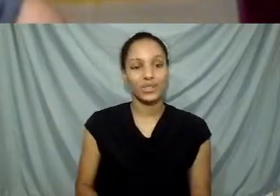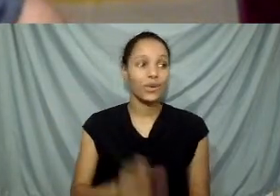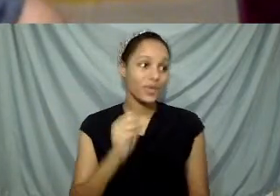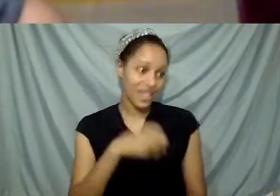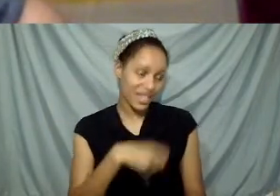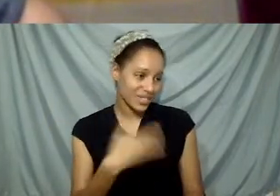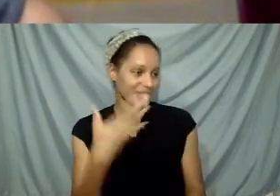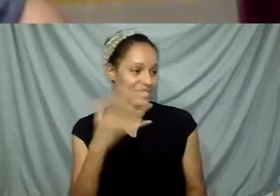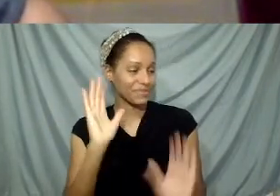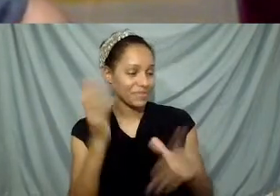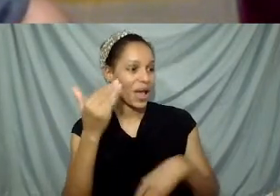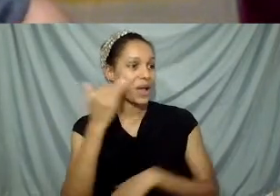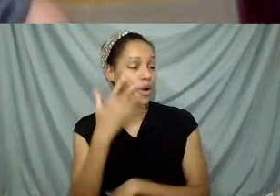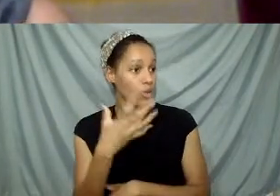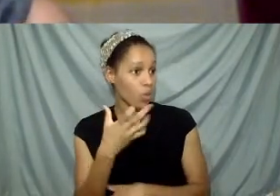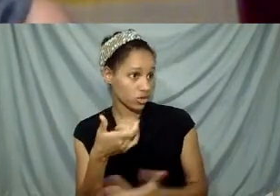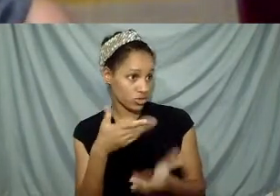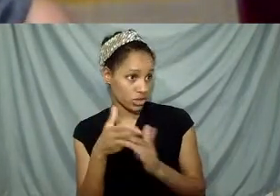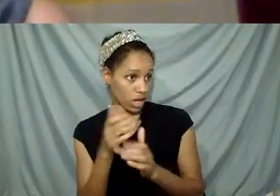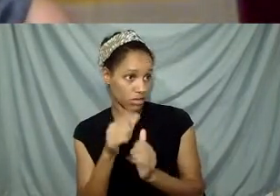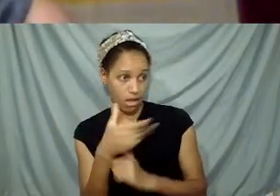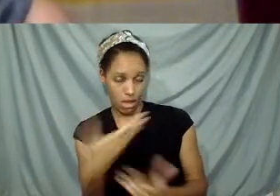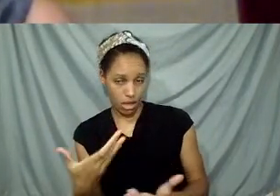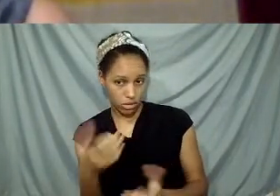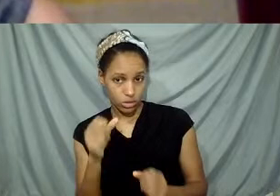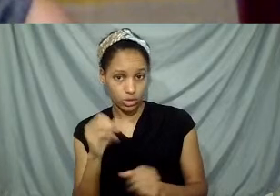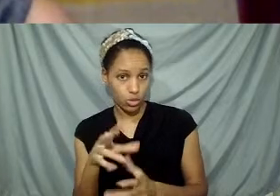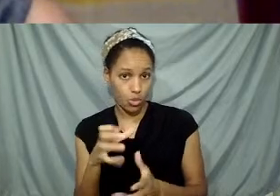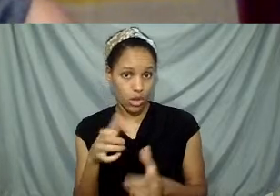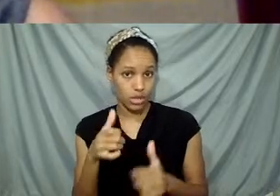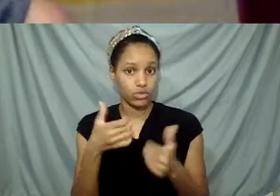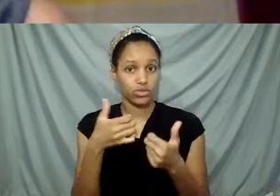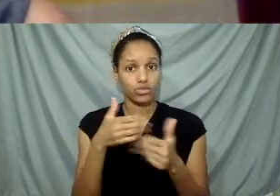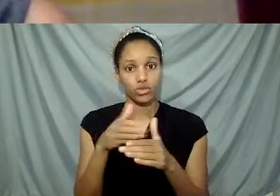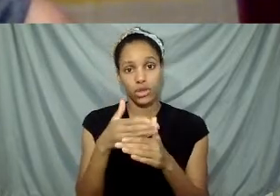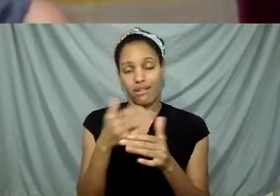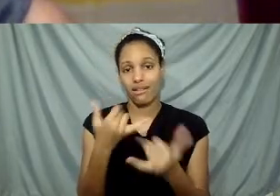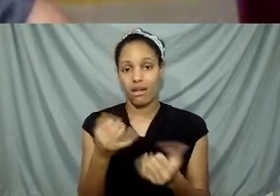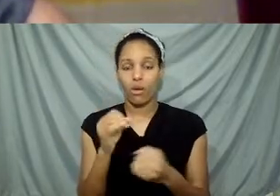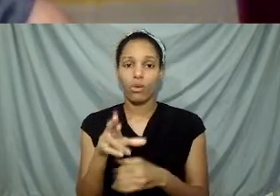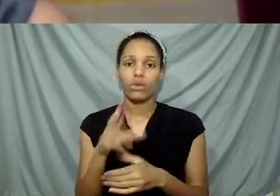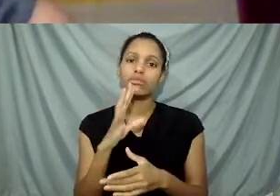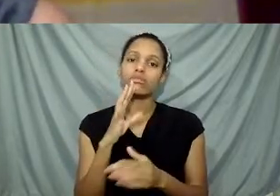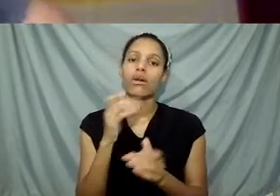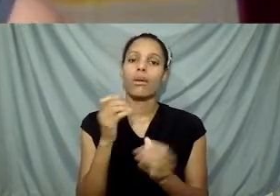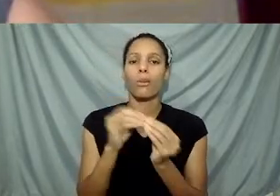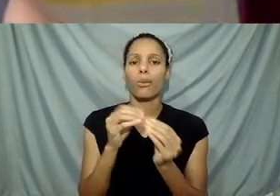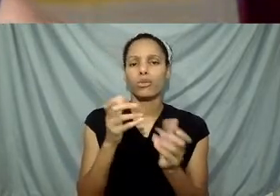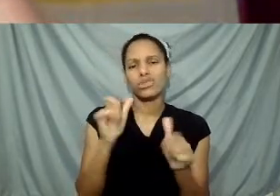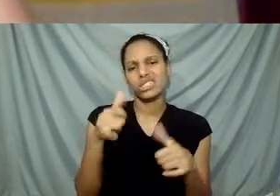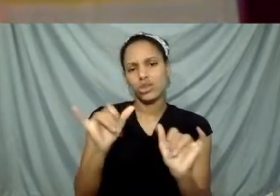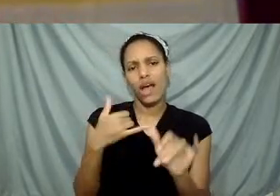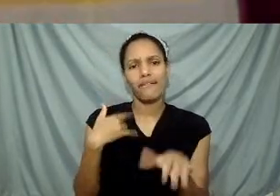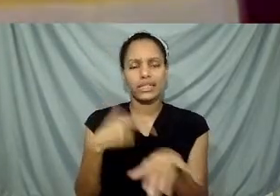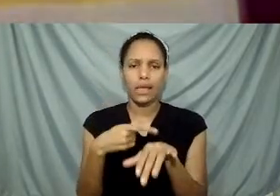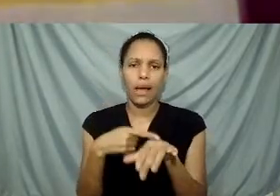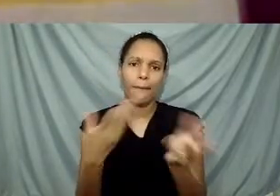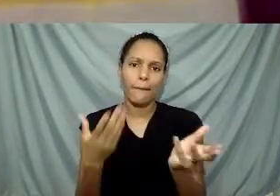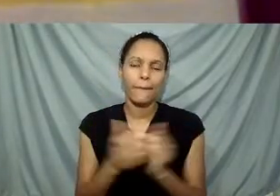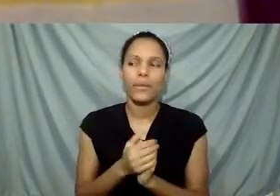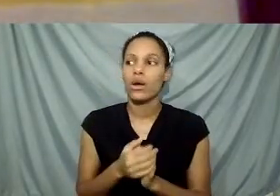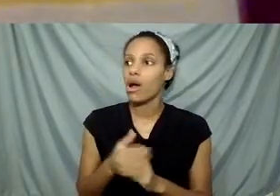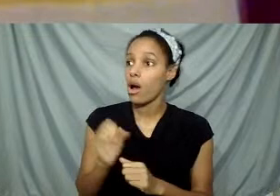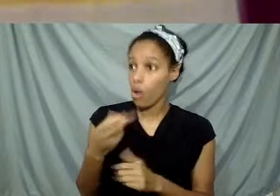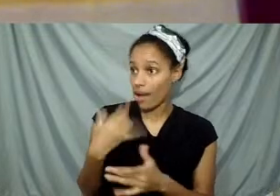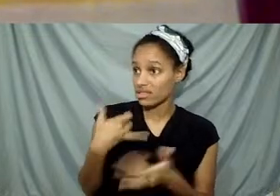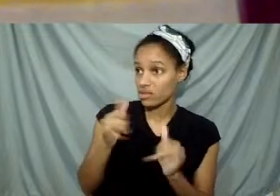else. Do you want to do it now, or do you want to talk more? We still have a little time. Oh, I do. Oh, why did I think I was